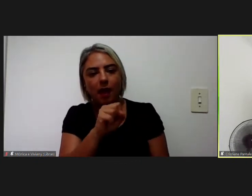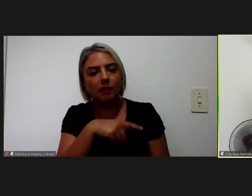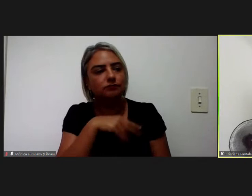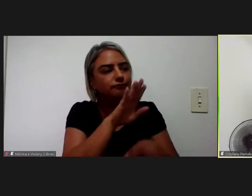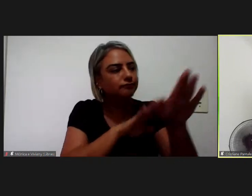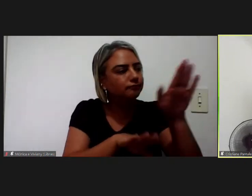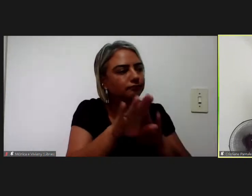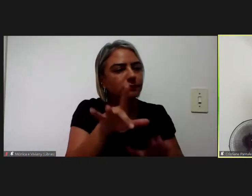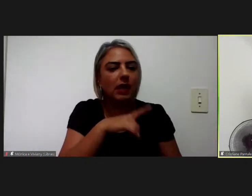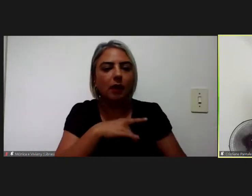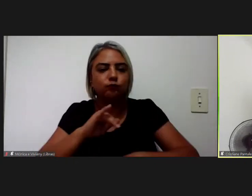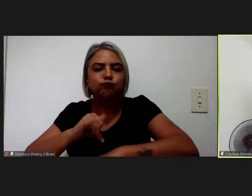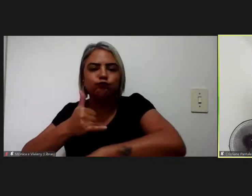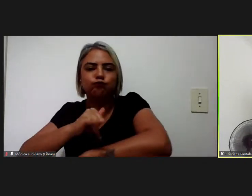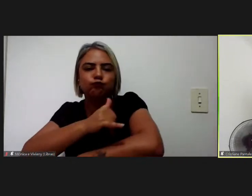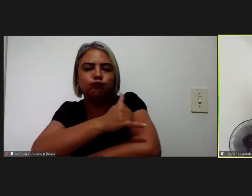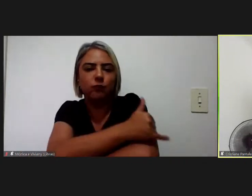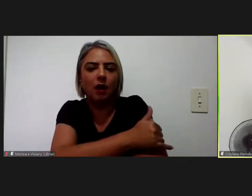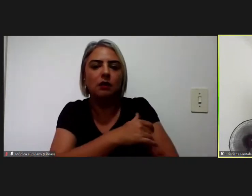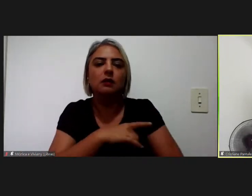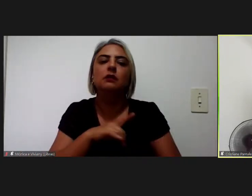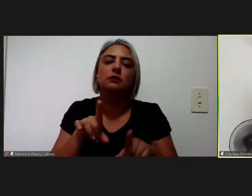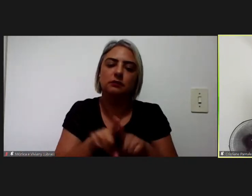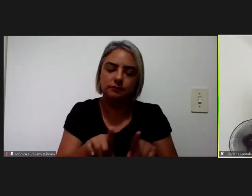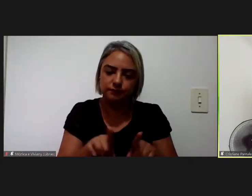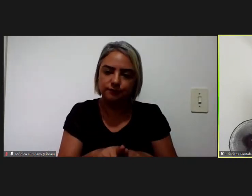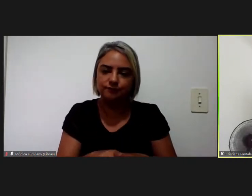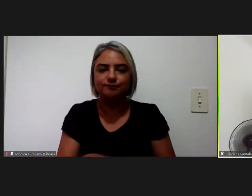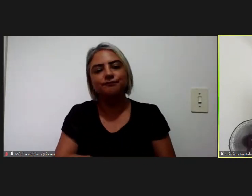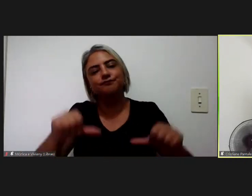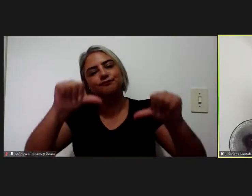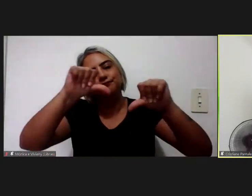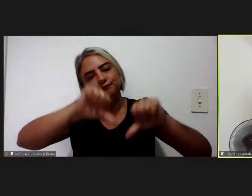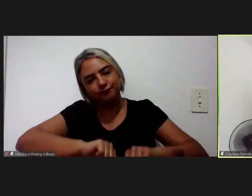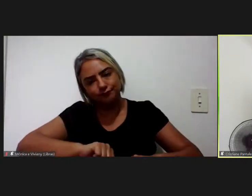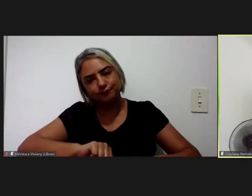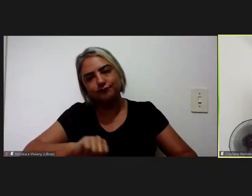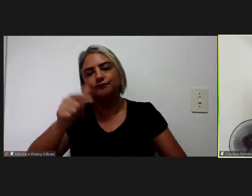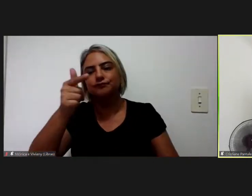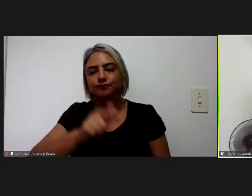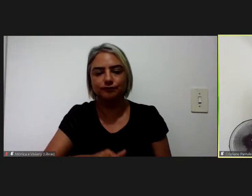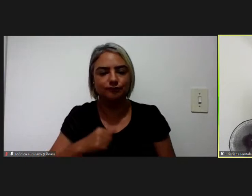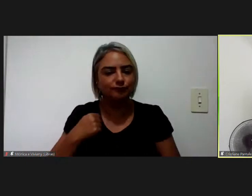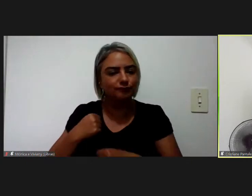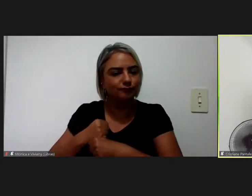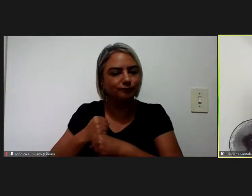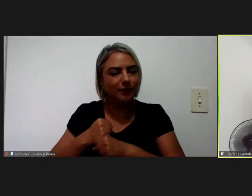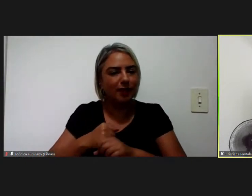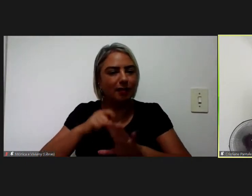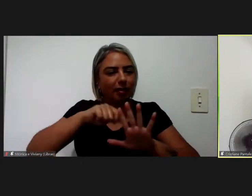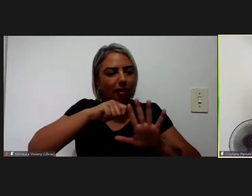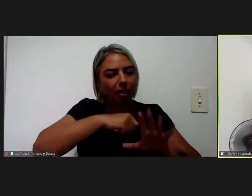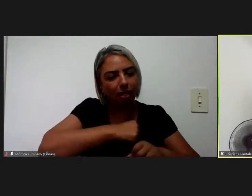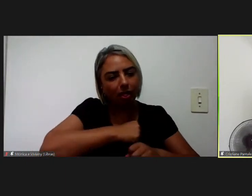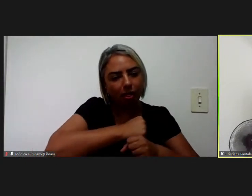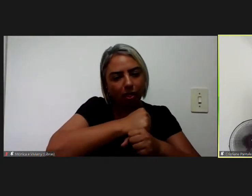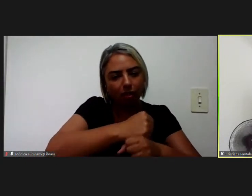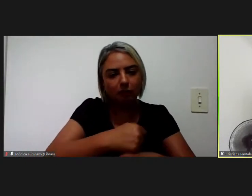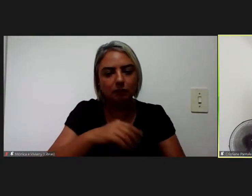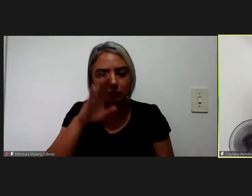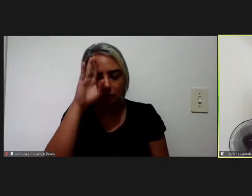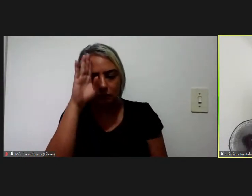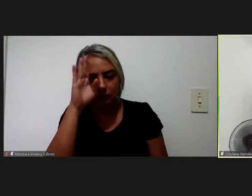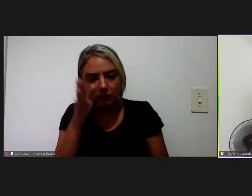that are not health in treatment, and we have the obesity things that